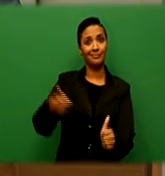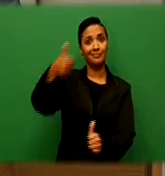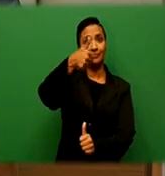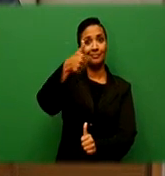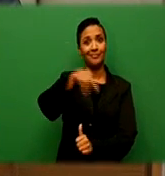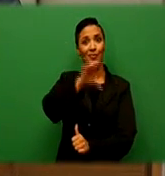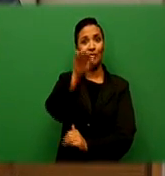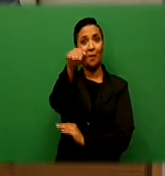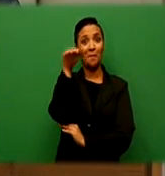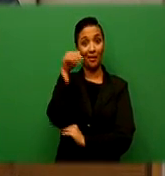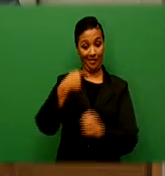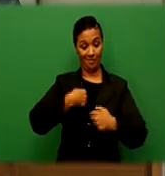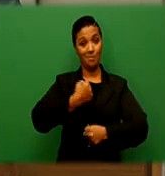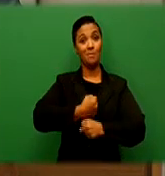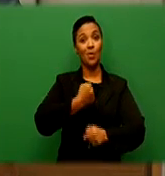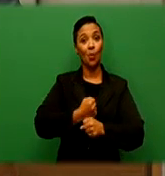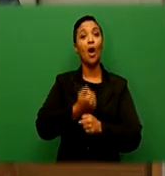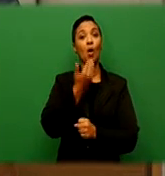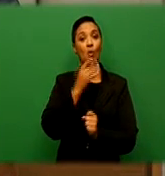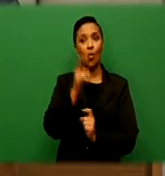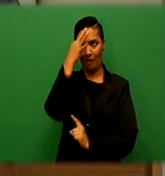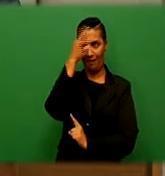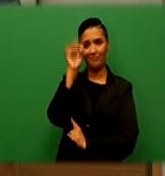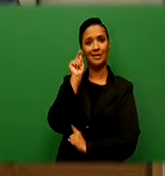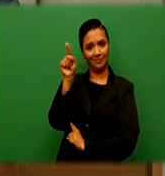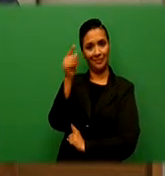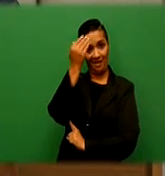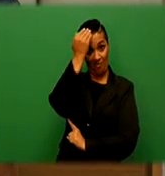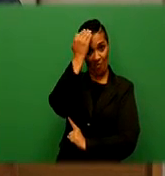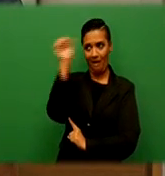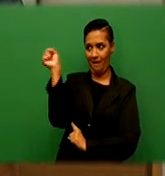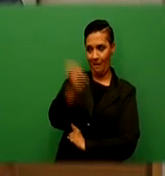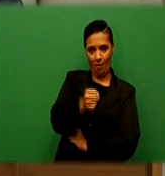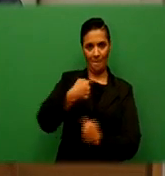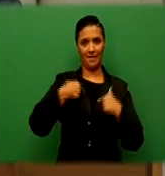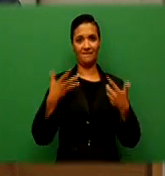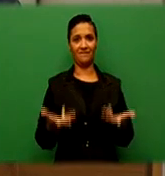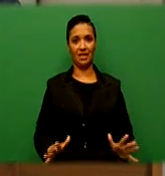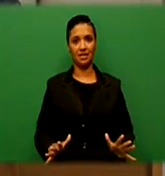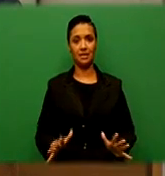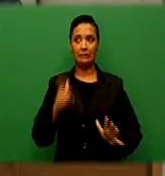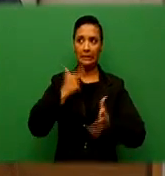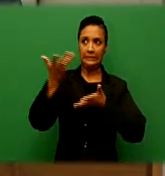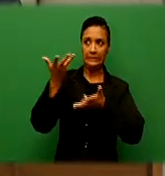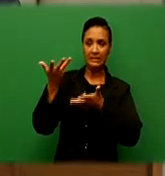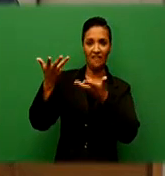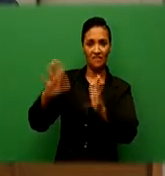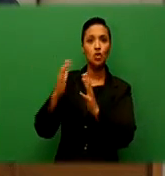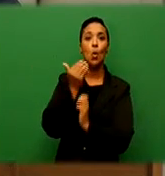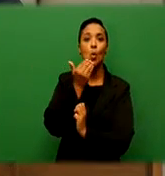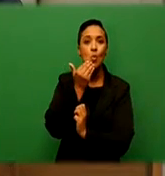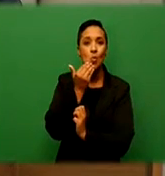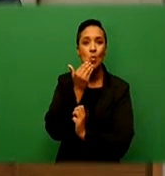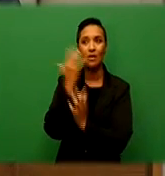I am appointed by the president, serve at his pleasure, and he appoints me after he had an engagement with the Minister of